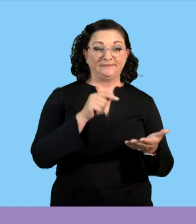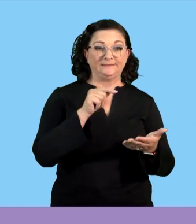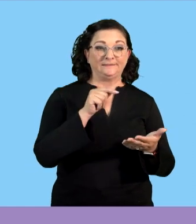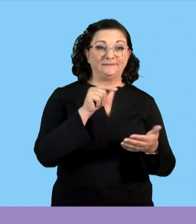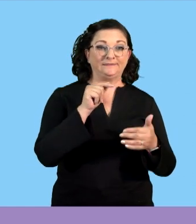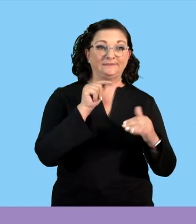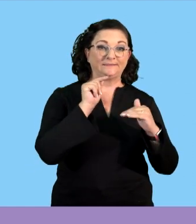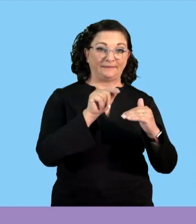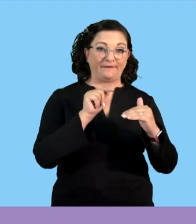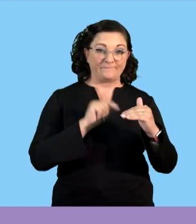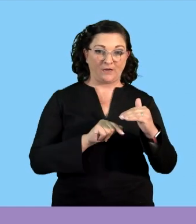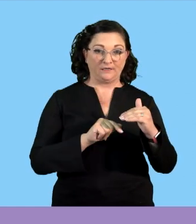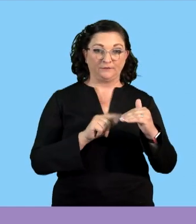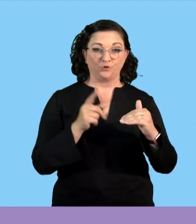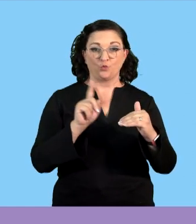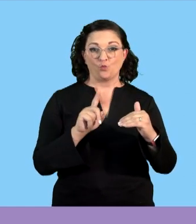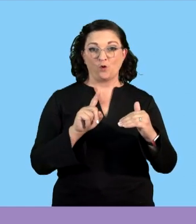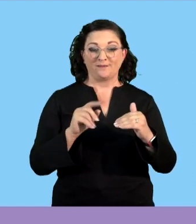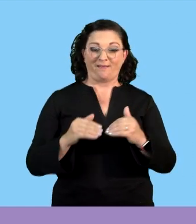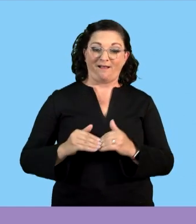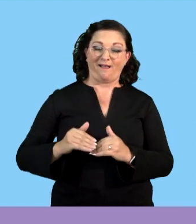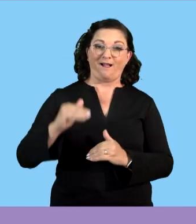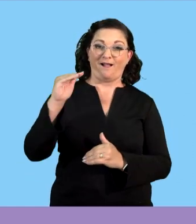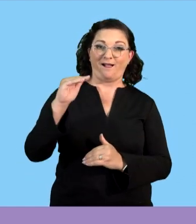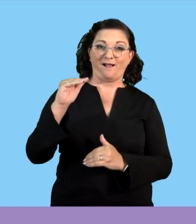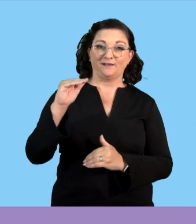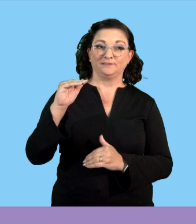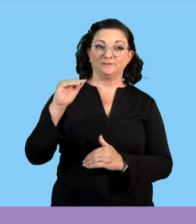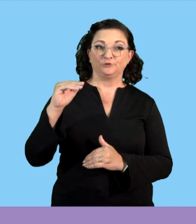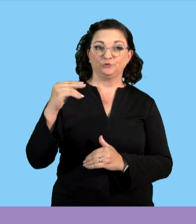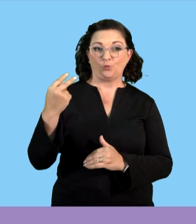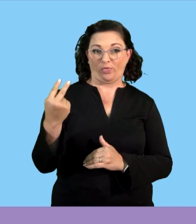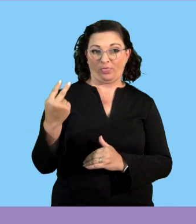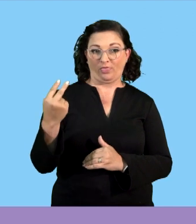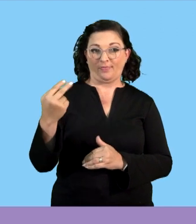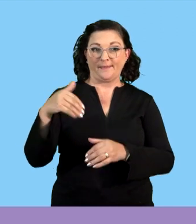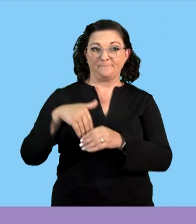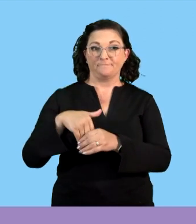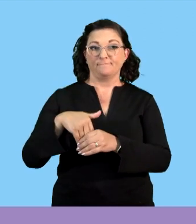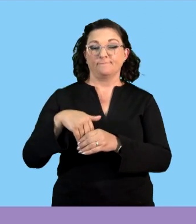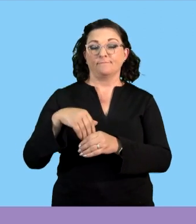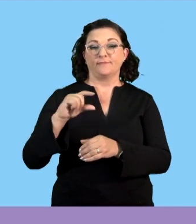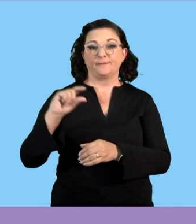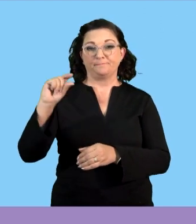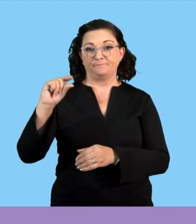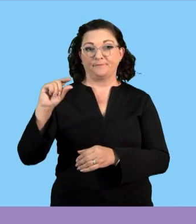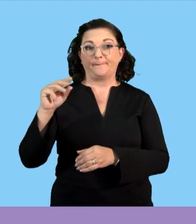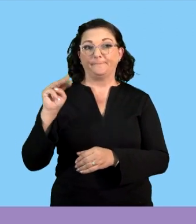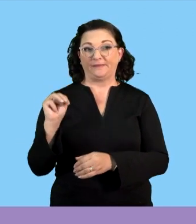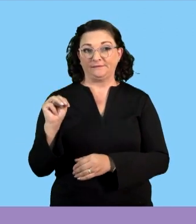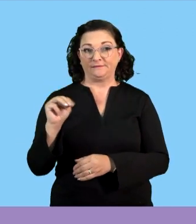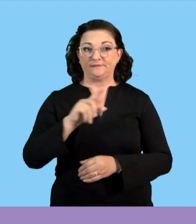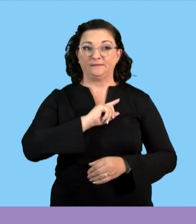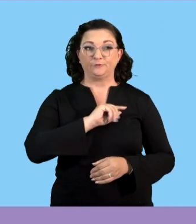in kilograms by the square of the height in meters. And the formula algebraically is